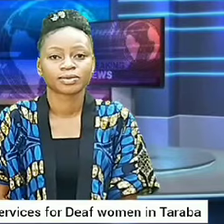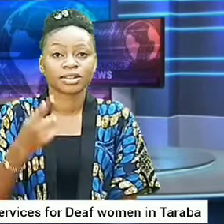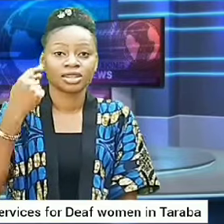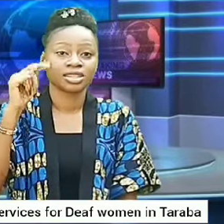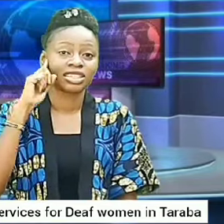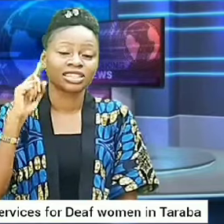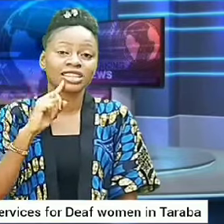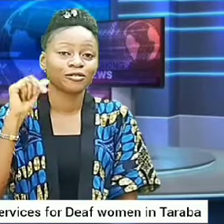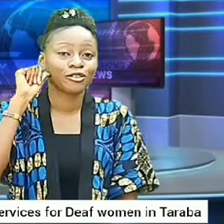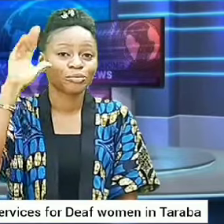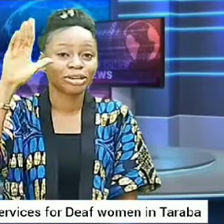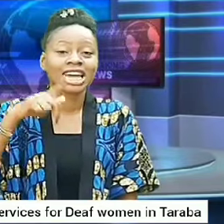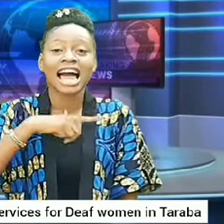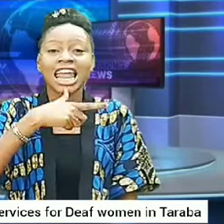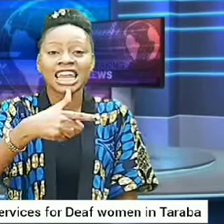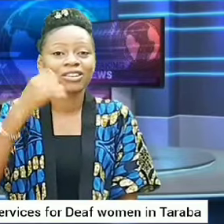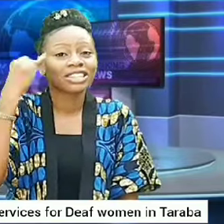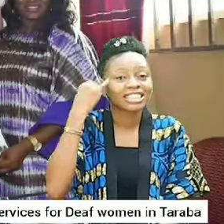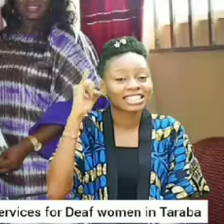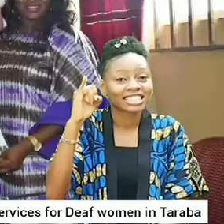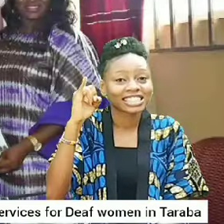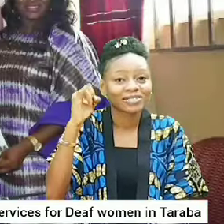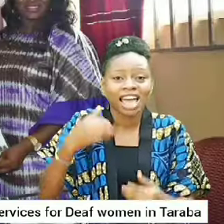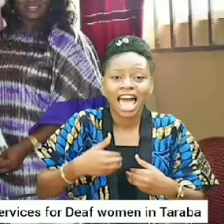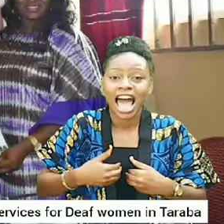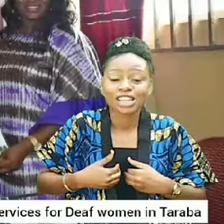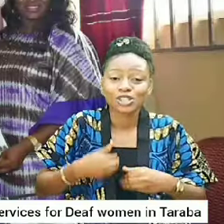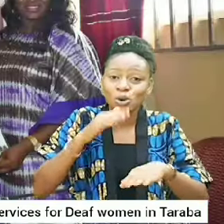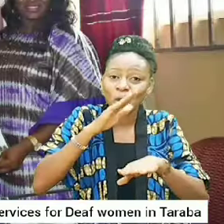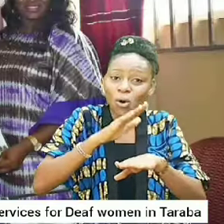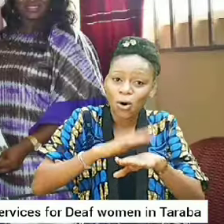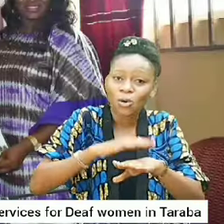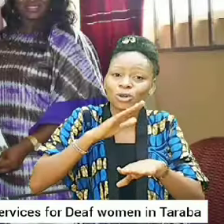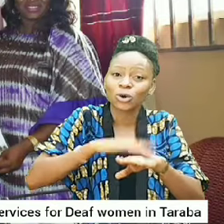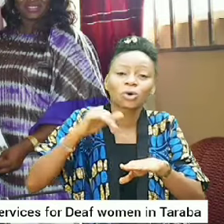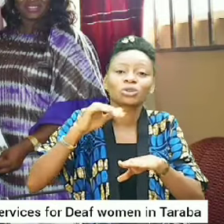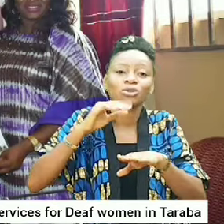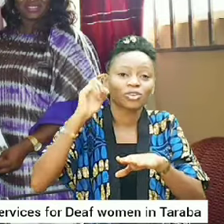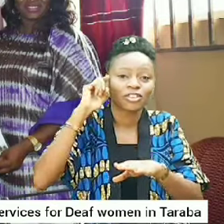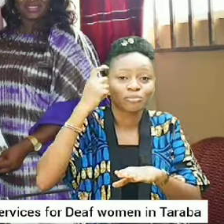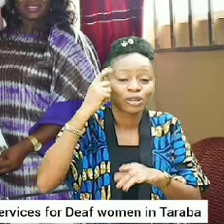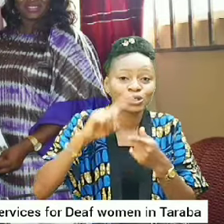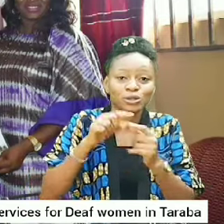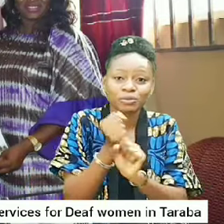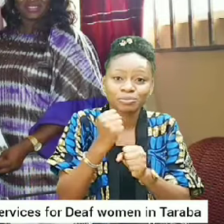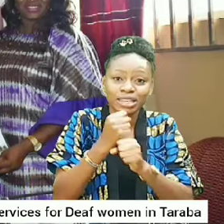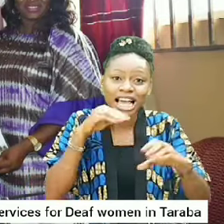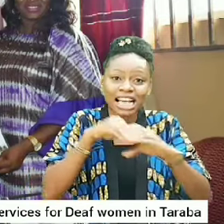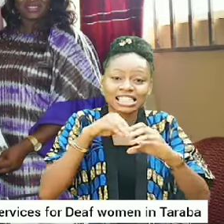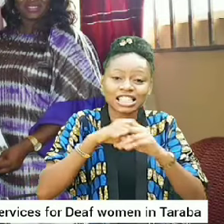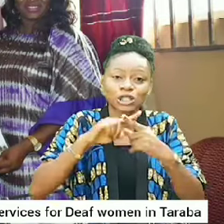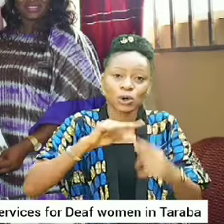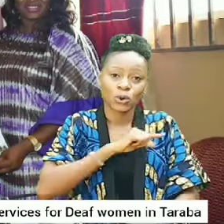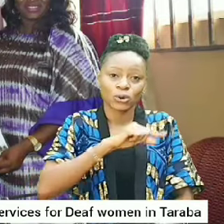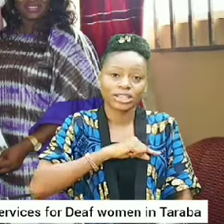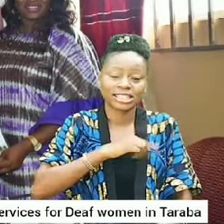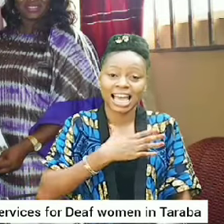The Deaf Women Aloud Initiative has called on government to make access to quality